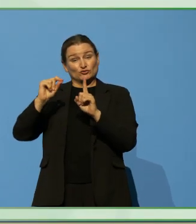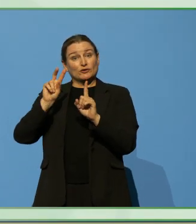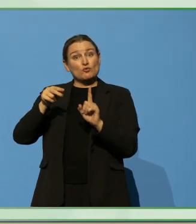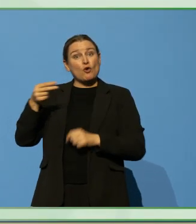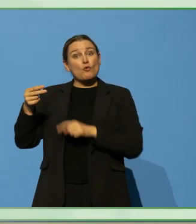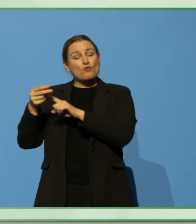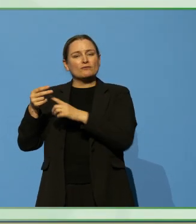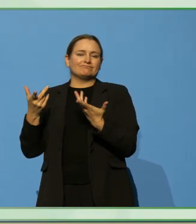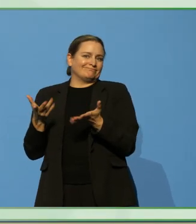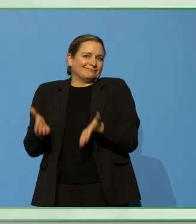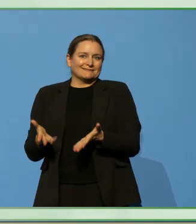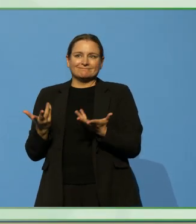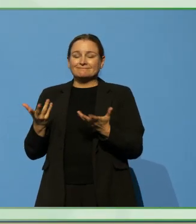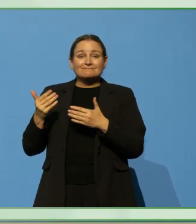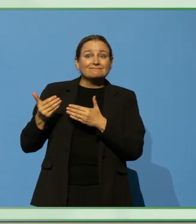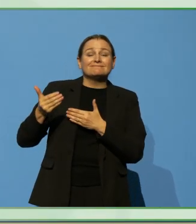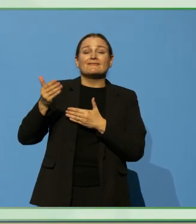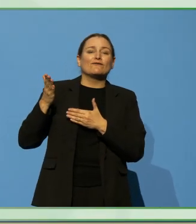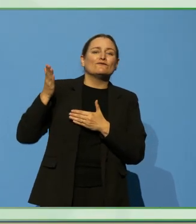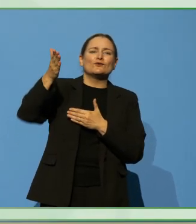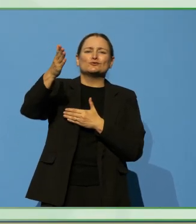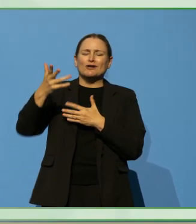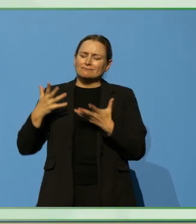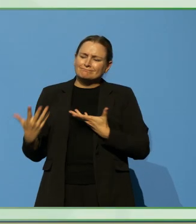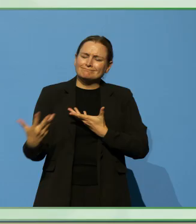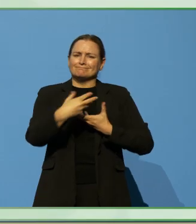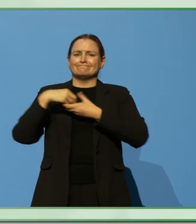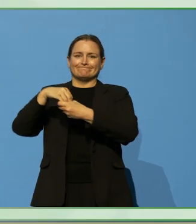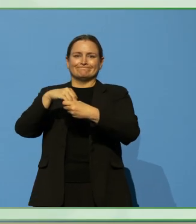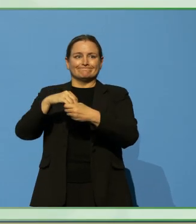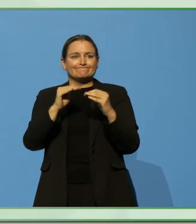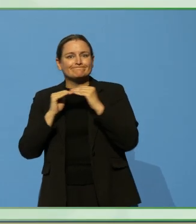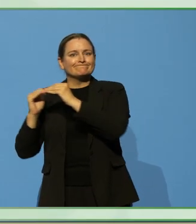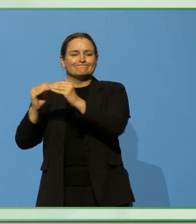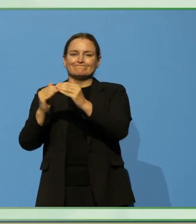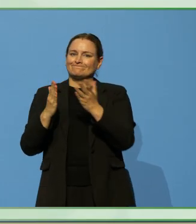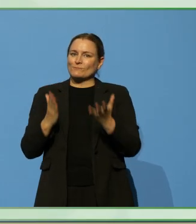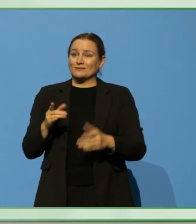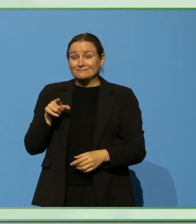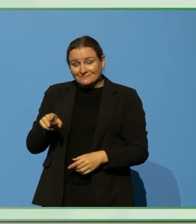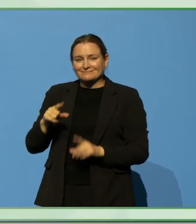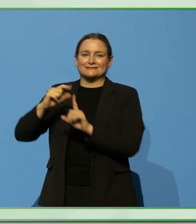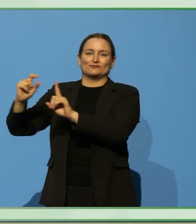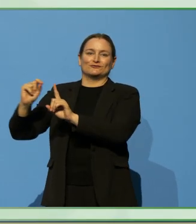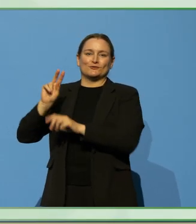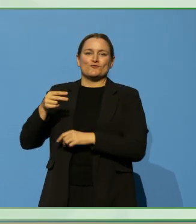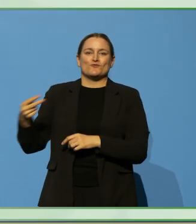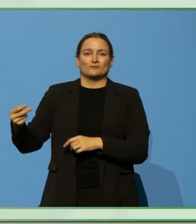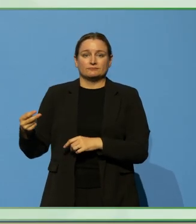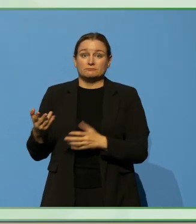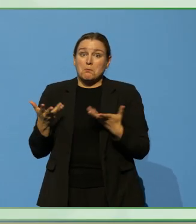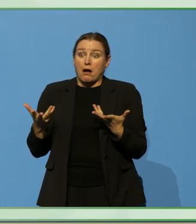currency. It's future-proof and it's inclusive. I will, as I said before, I will deep dive later on how we do